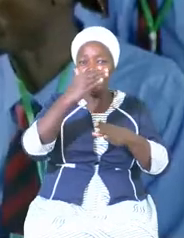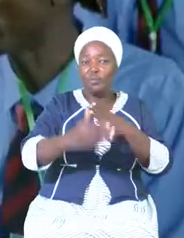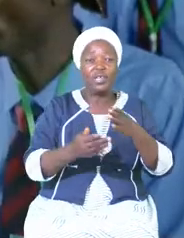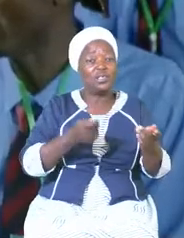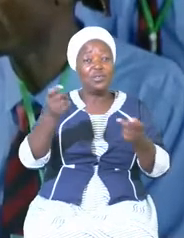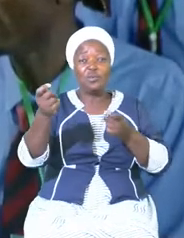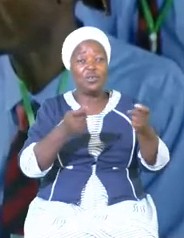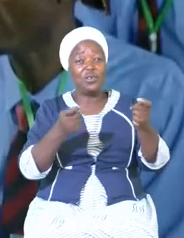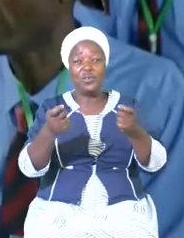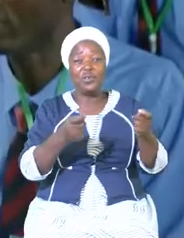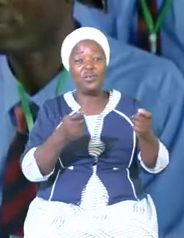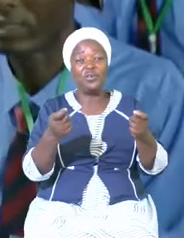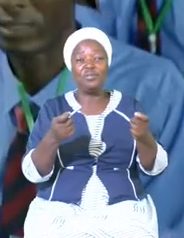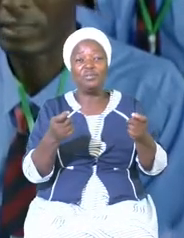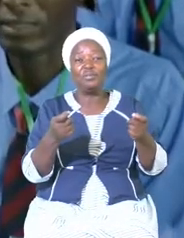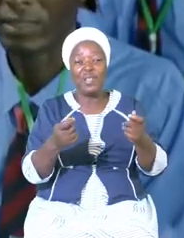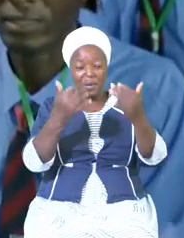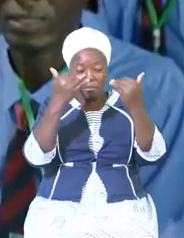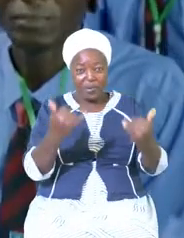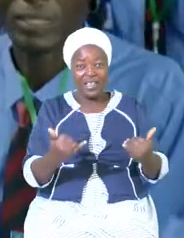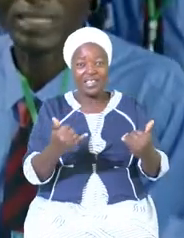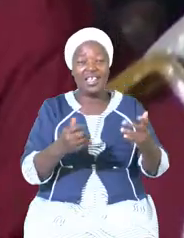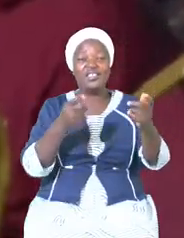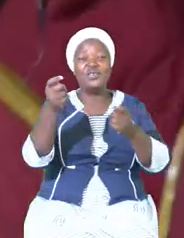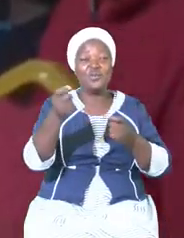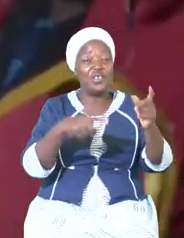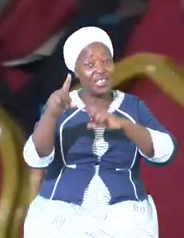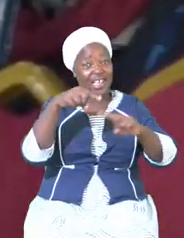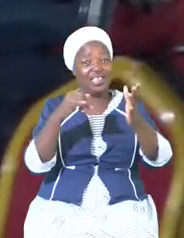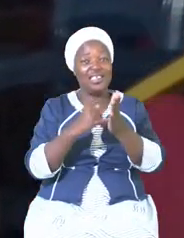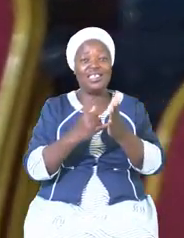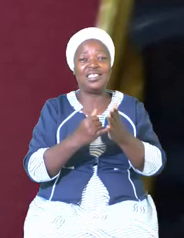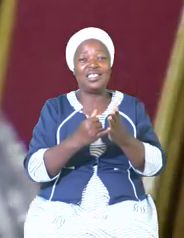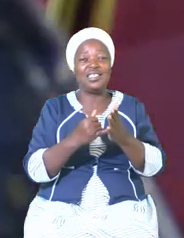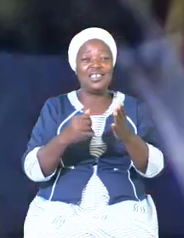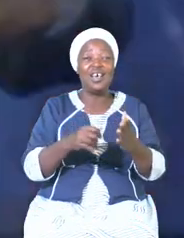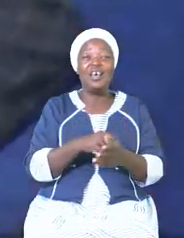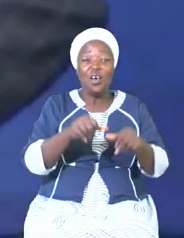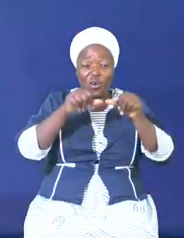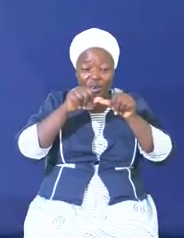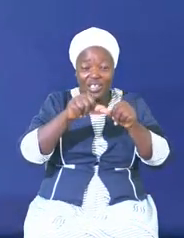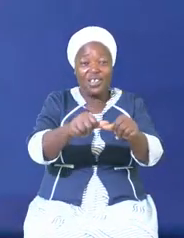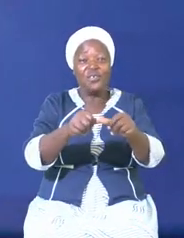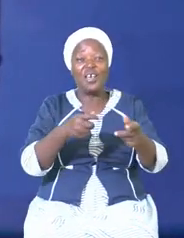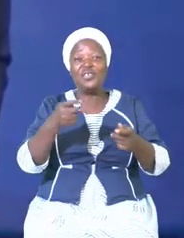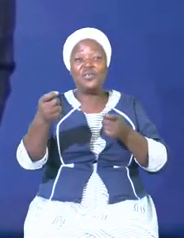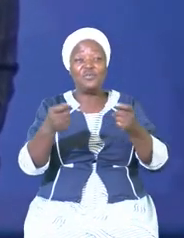out. Present dominion, shout it out. Perpetual dominion, shout it out.